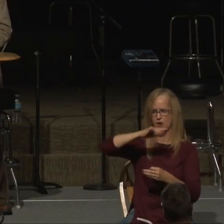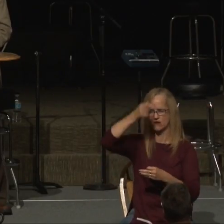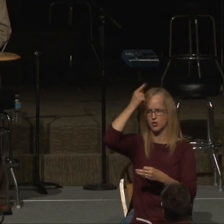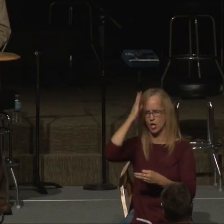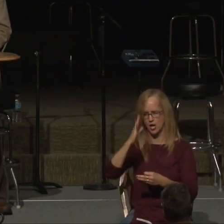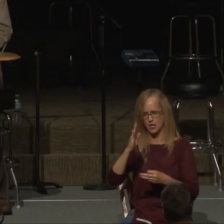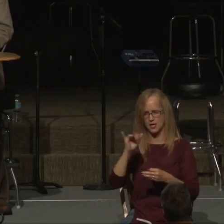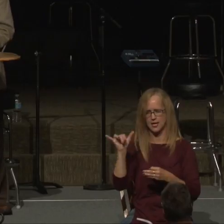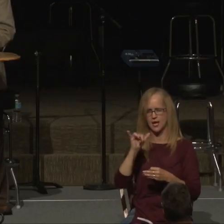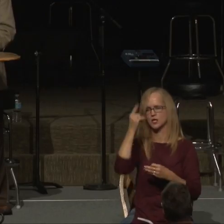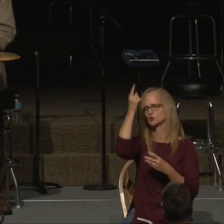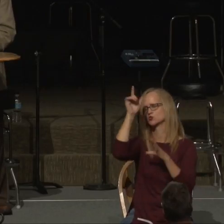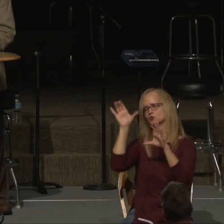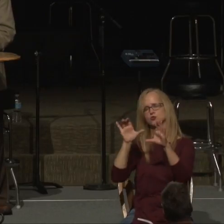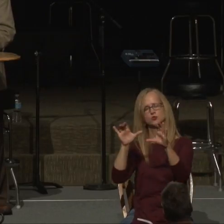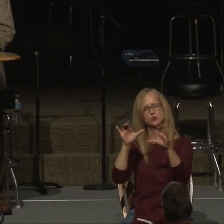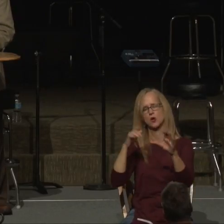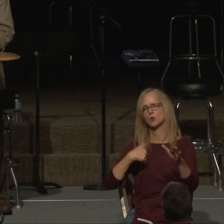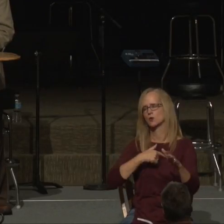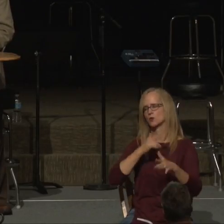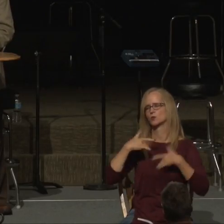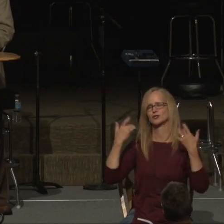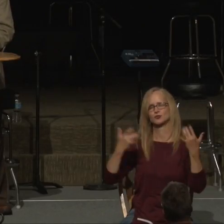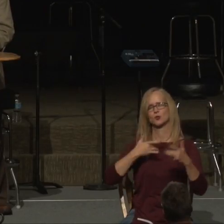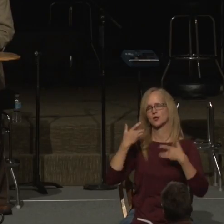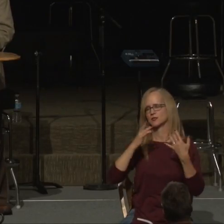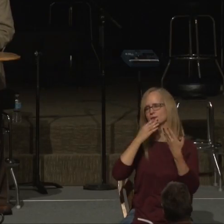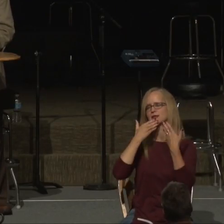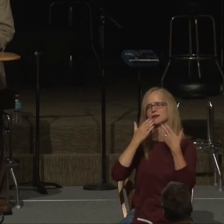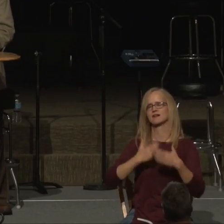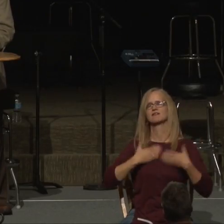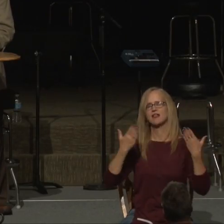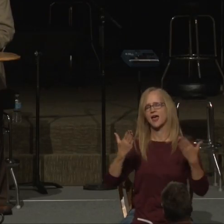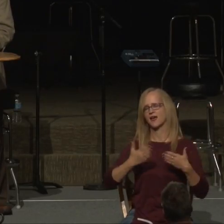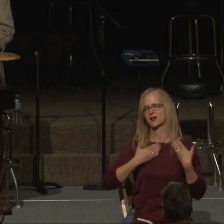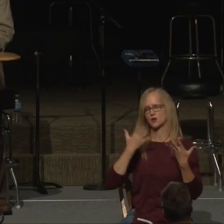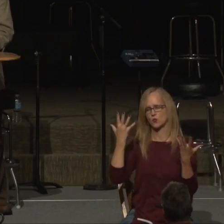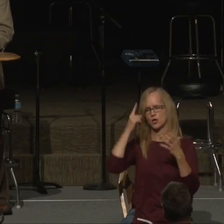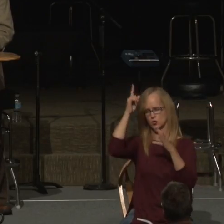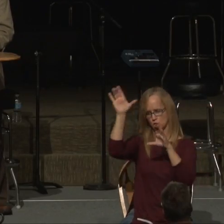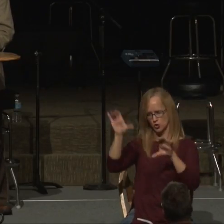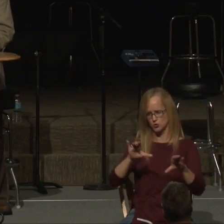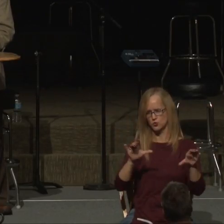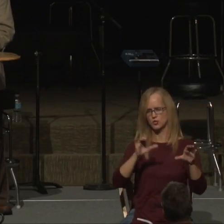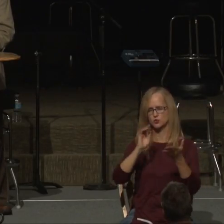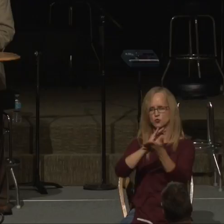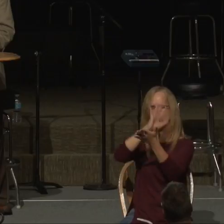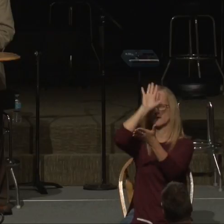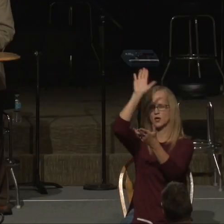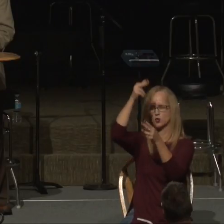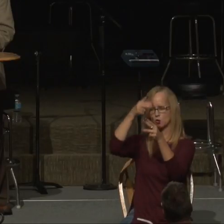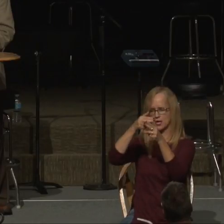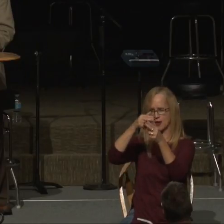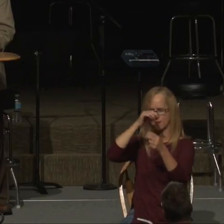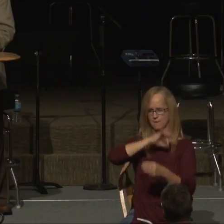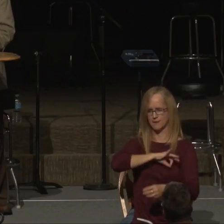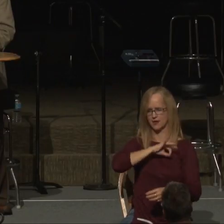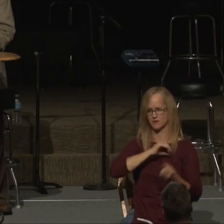do these things, we will rejoice and be glad in what you are doing to glorify your name and benefit many